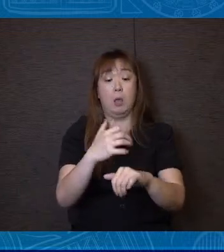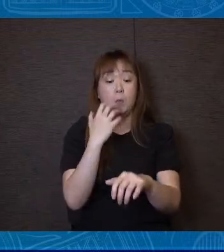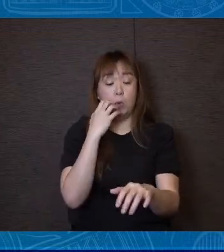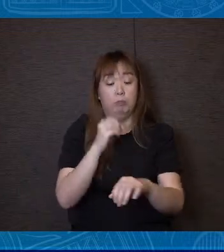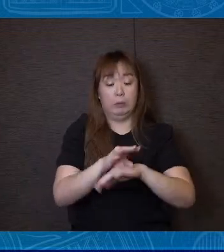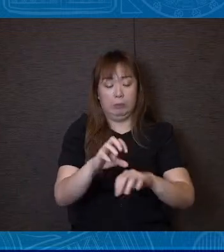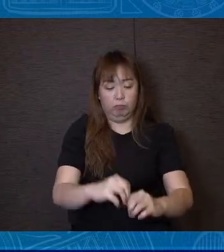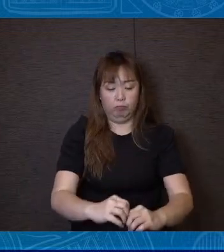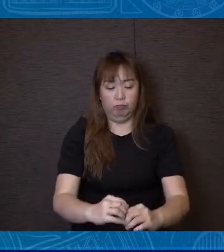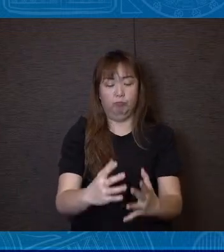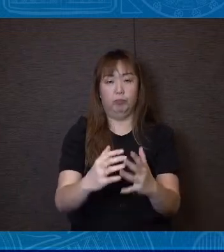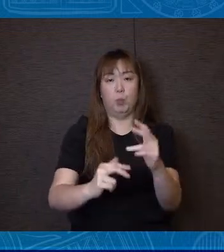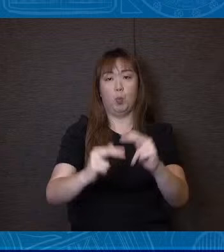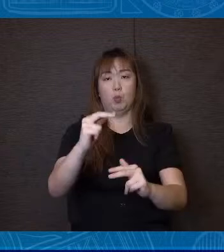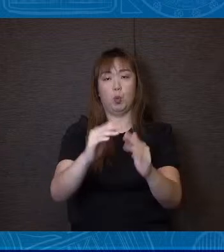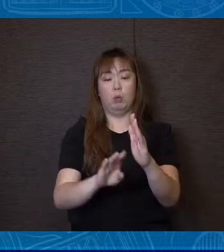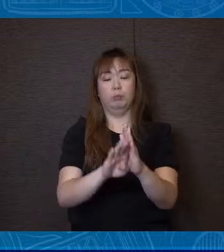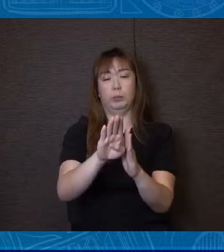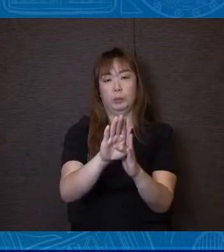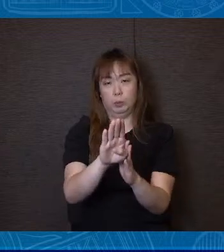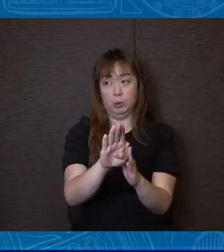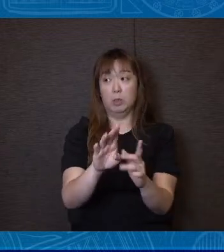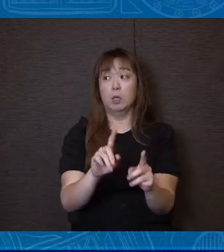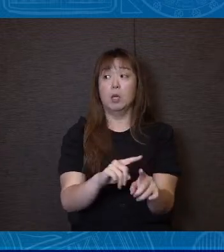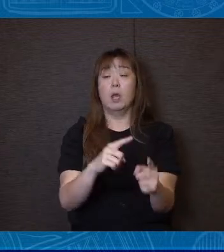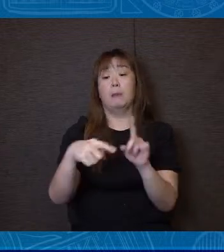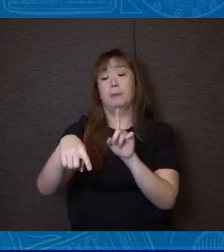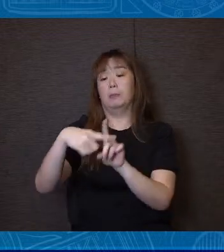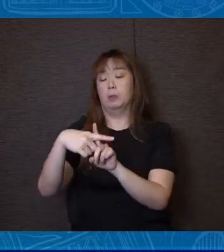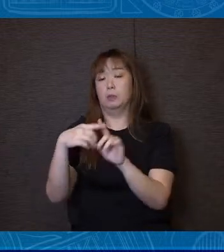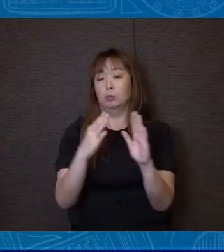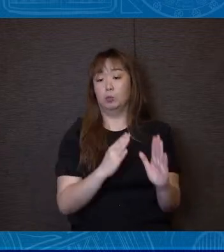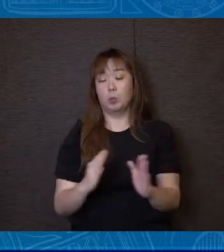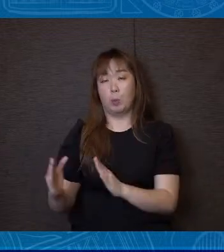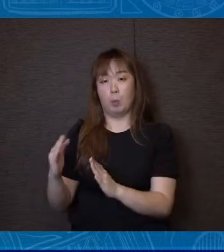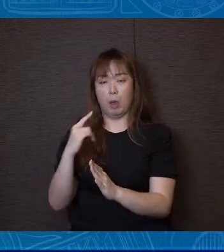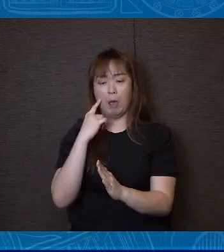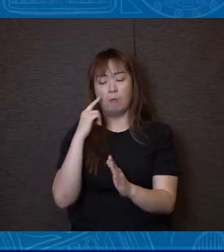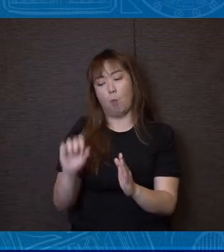is covered by such a system, as well as to prepare for